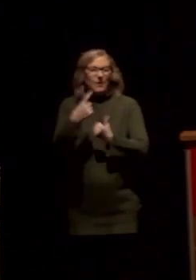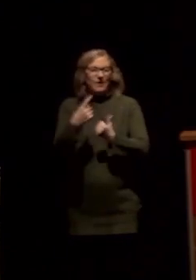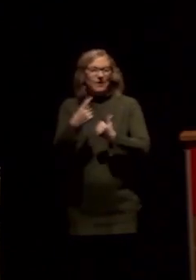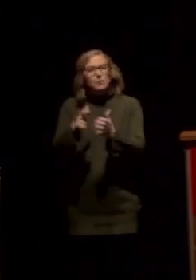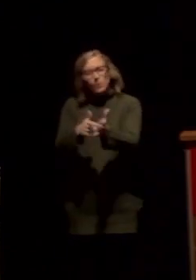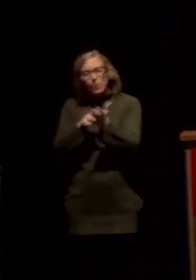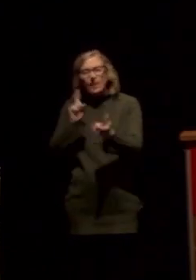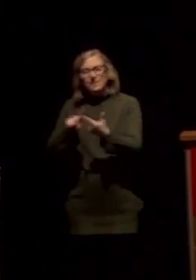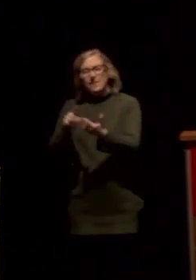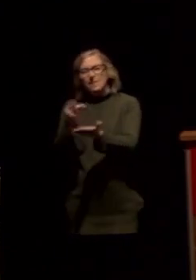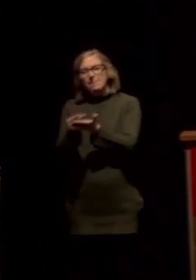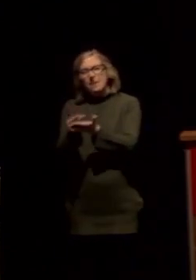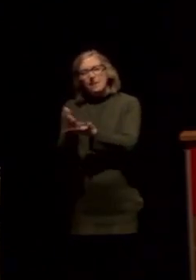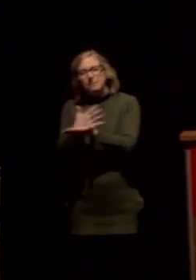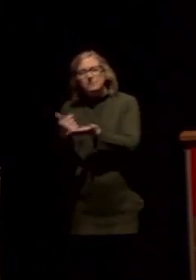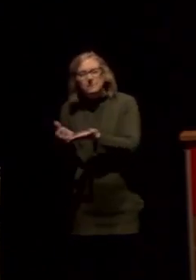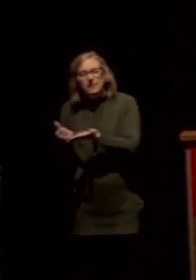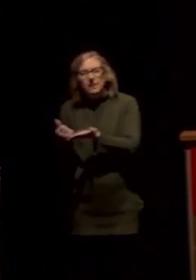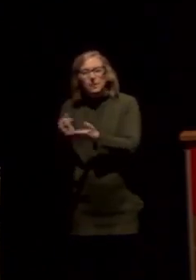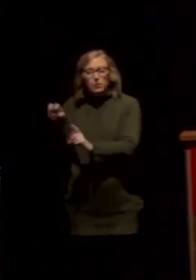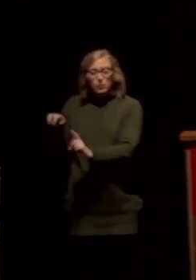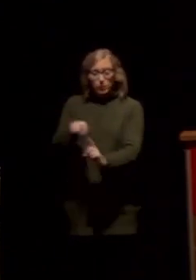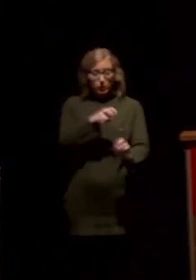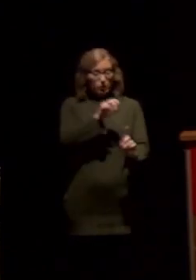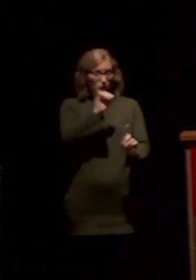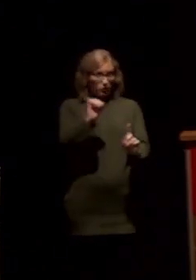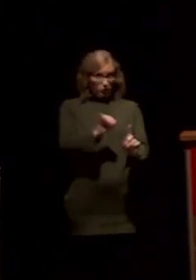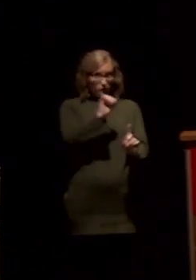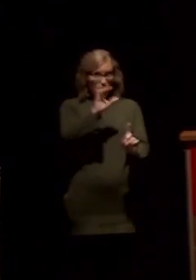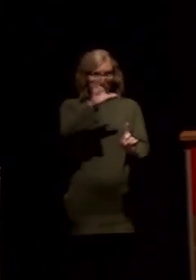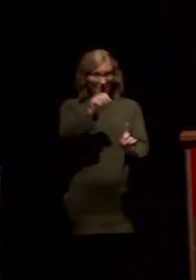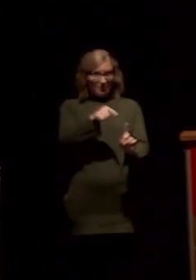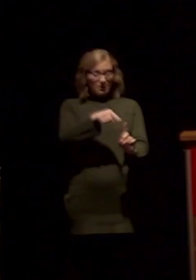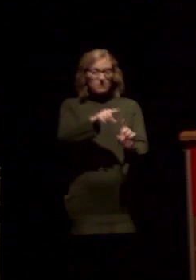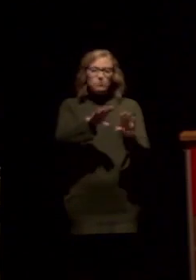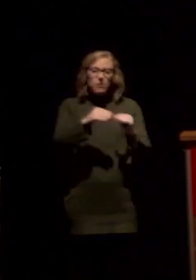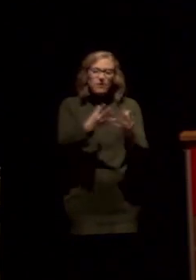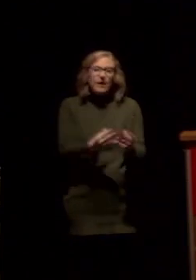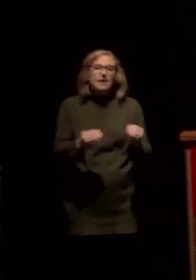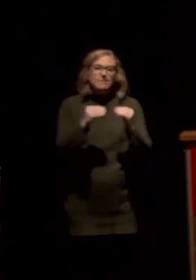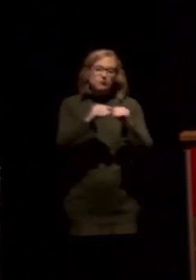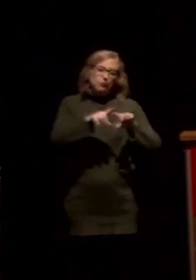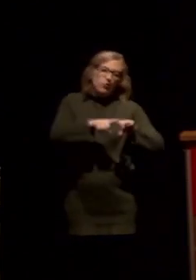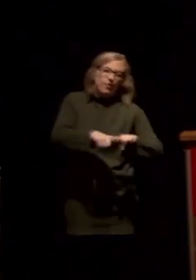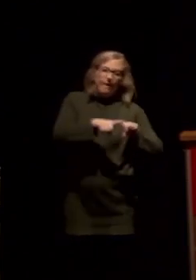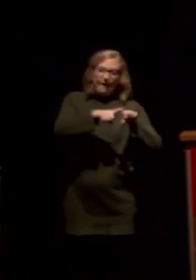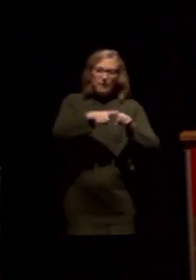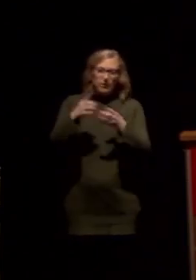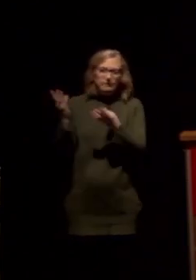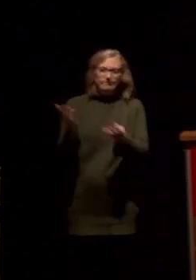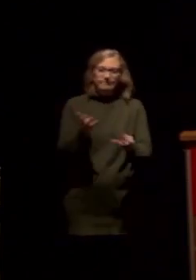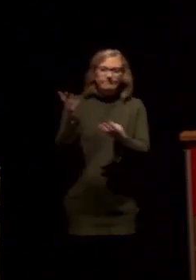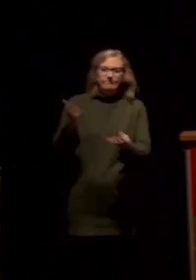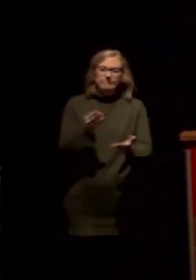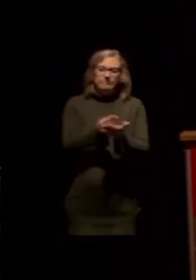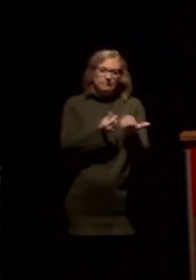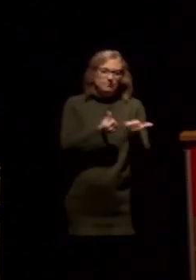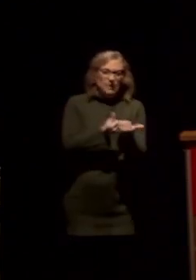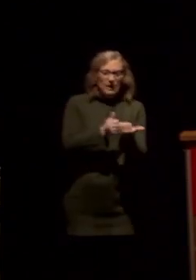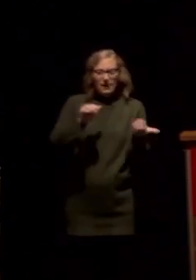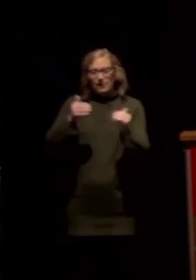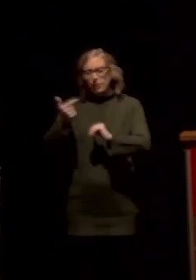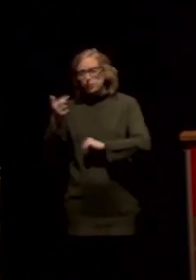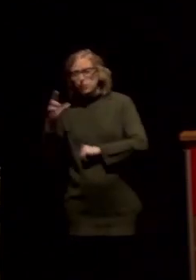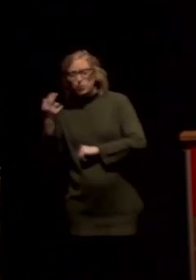to insurance actually provided a more reliable stream of funding than the grant funding.